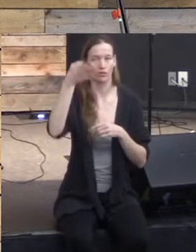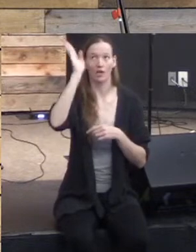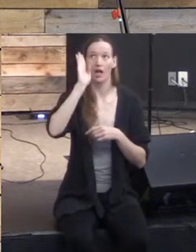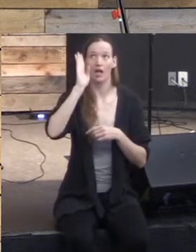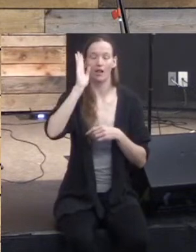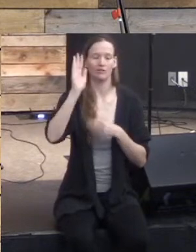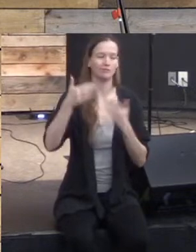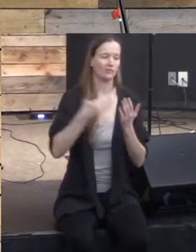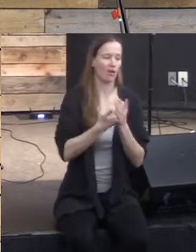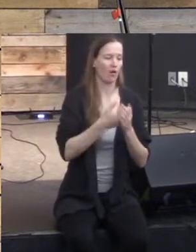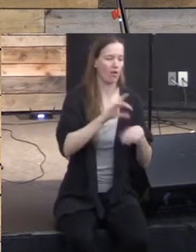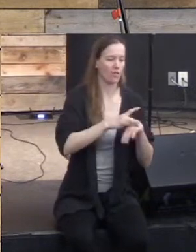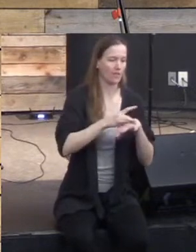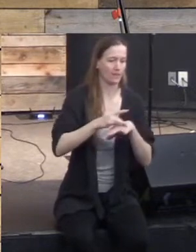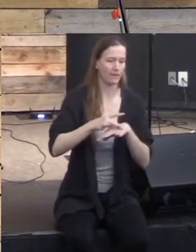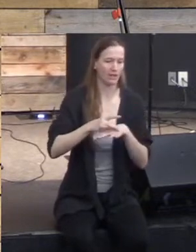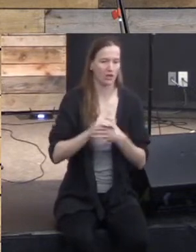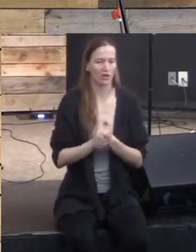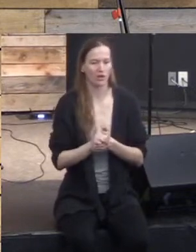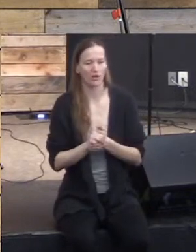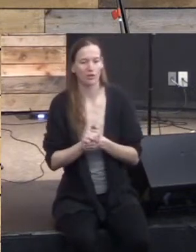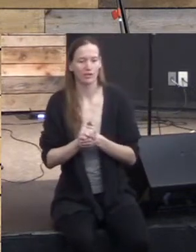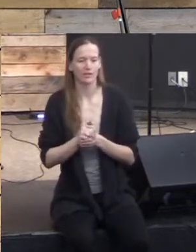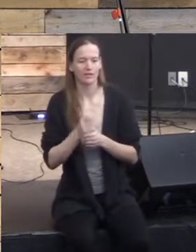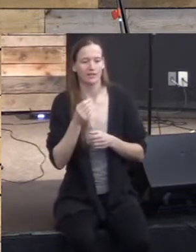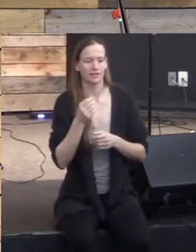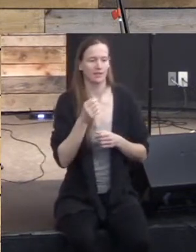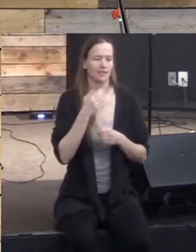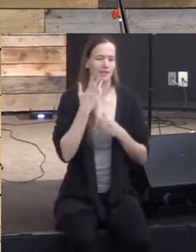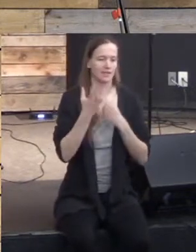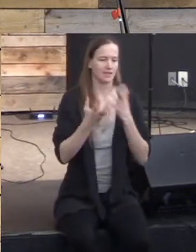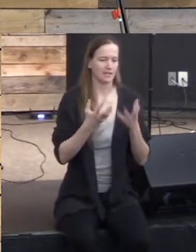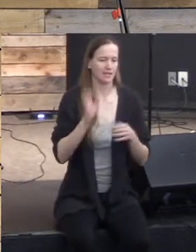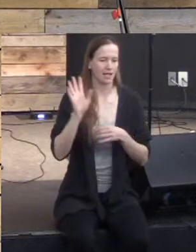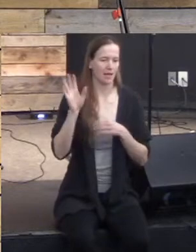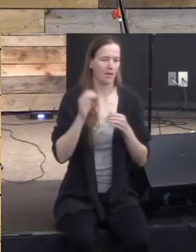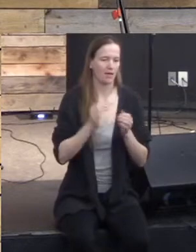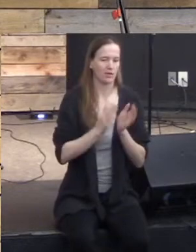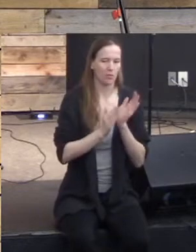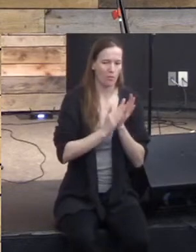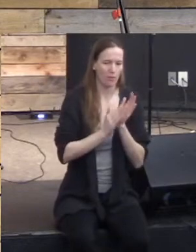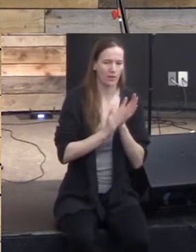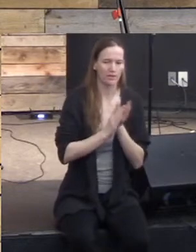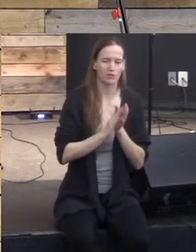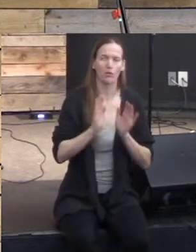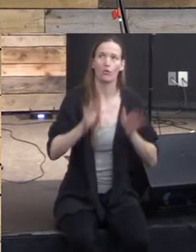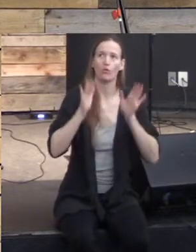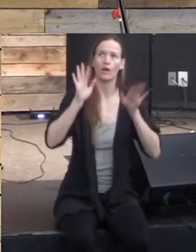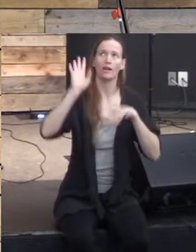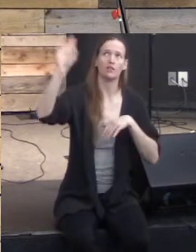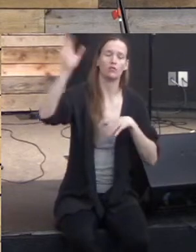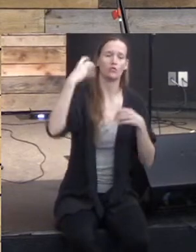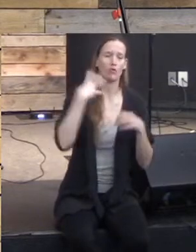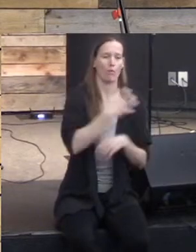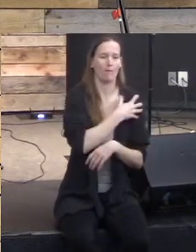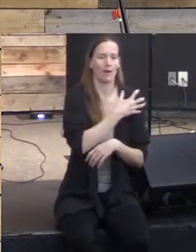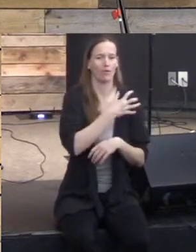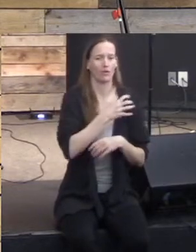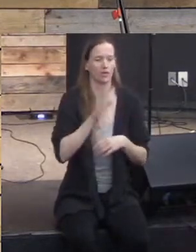glorious. Say to God, how awesome are your deeds. So great is your power that your enemies cringe before